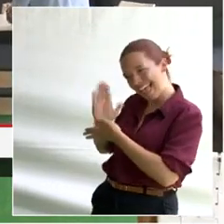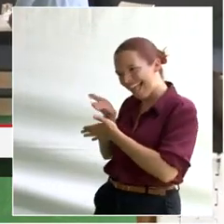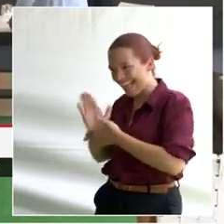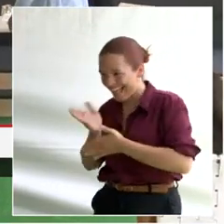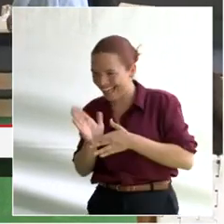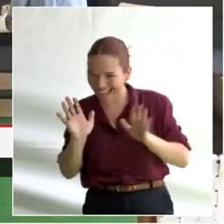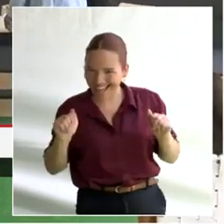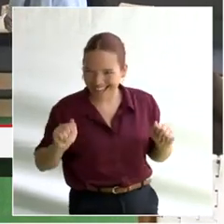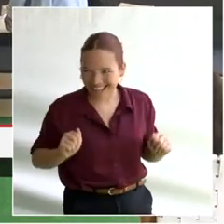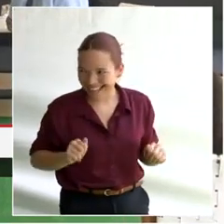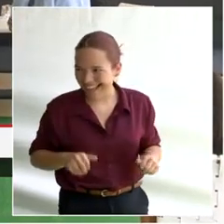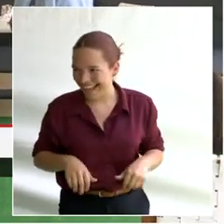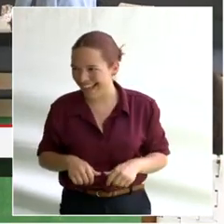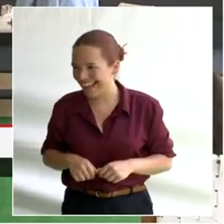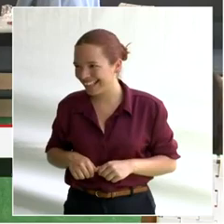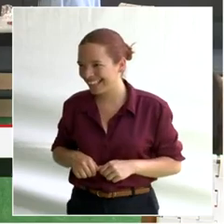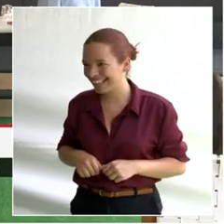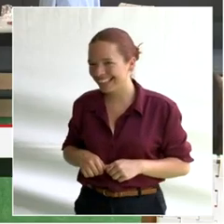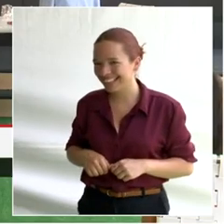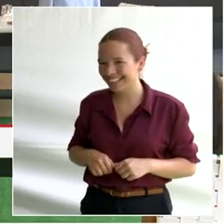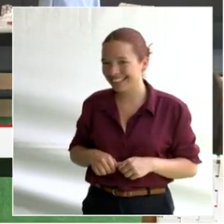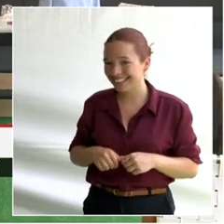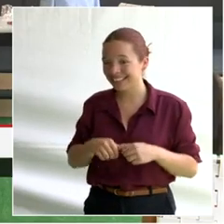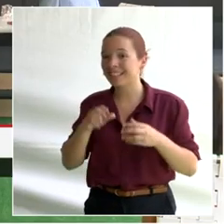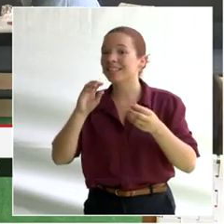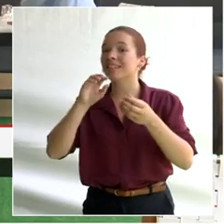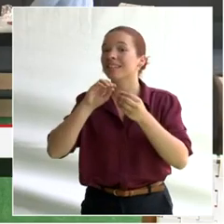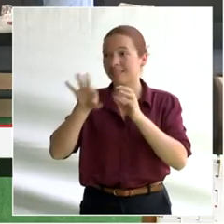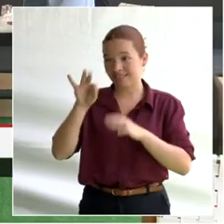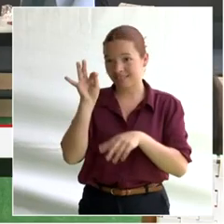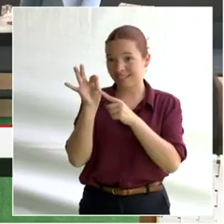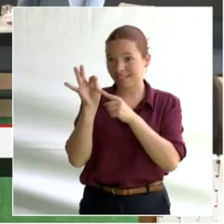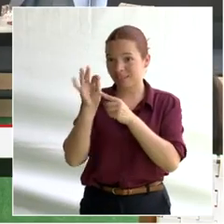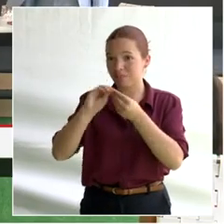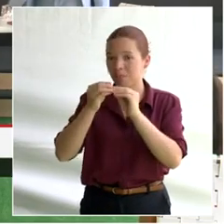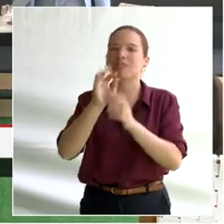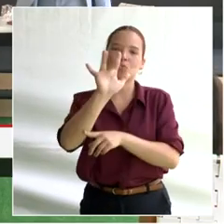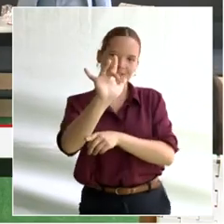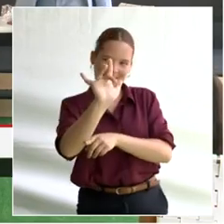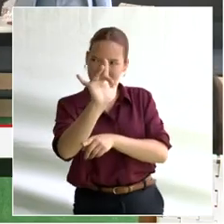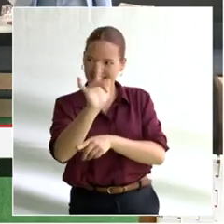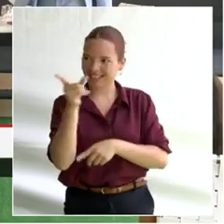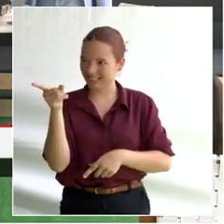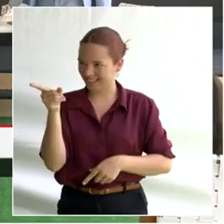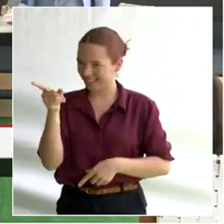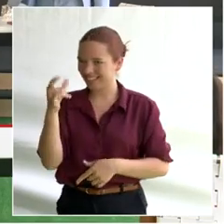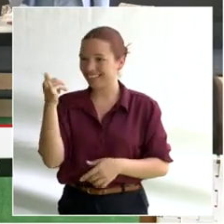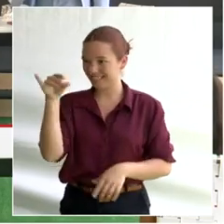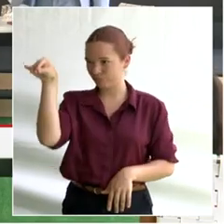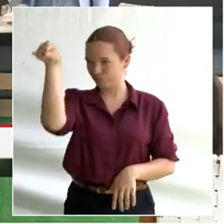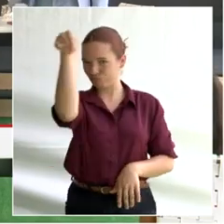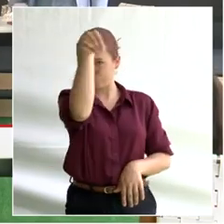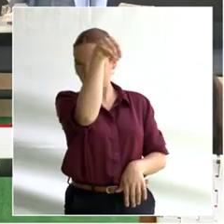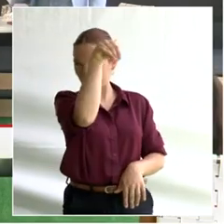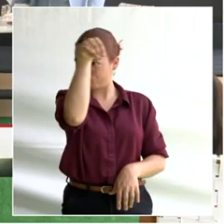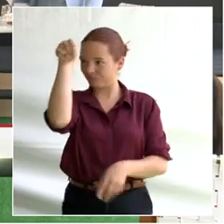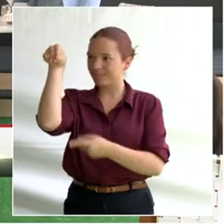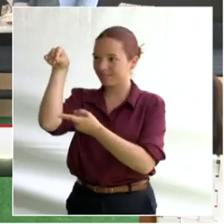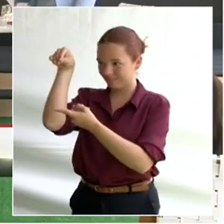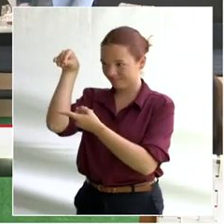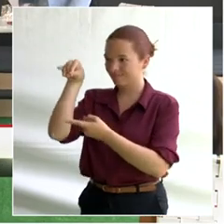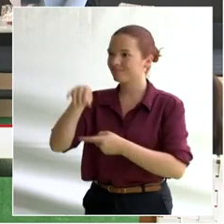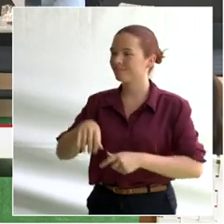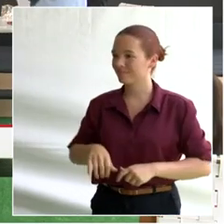Can you show it to us? Okay, so chip 25, show it to the crowd, please. So chip 25 belongs to